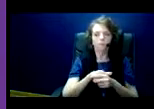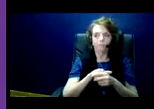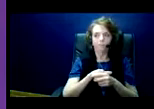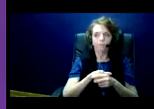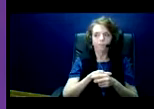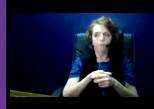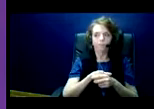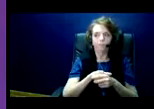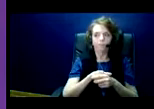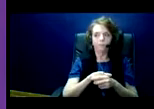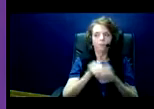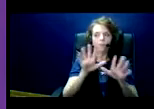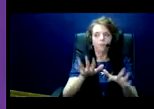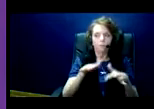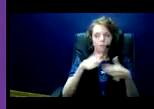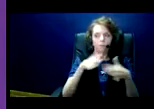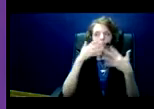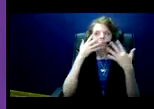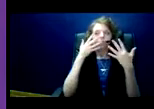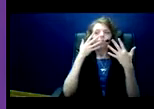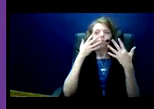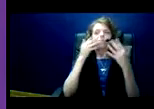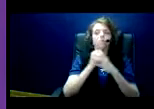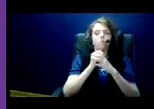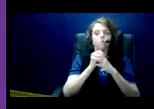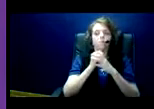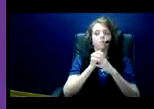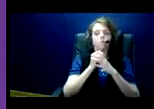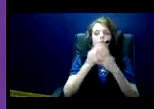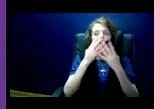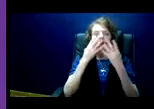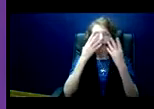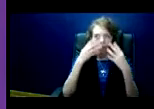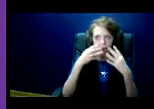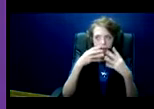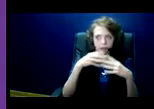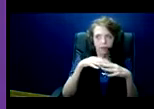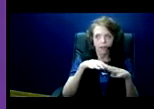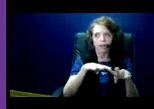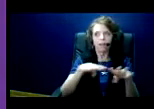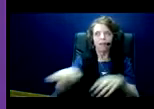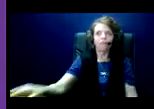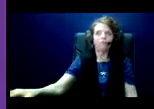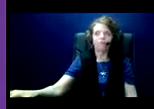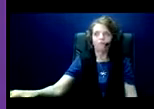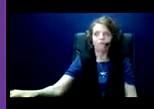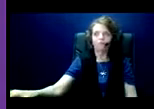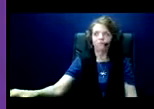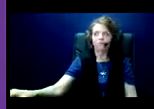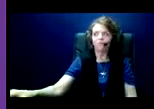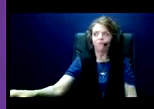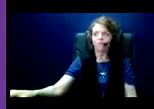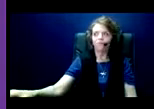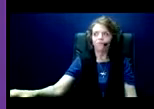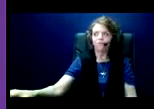A second one in through your nose and let it out through your mouth. And a third